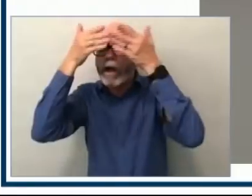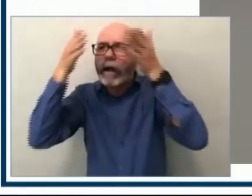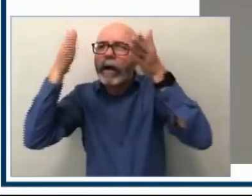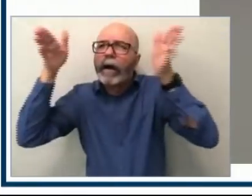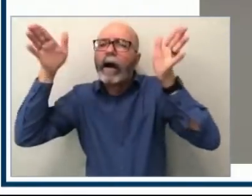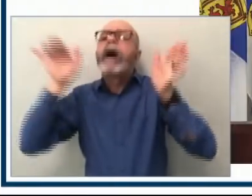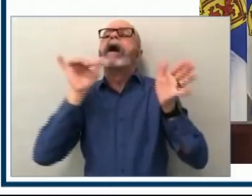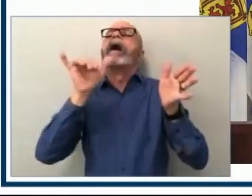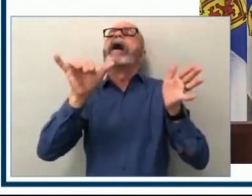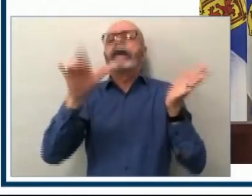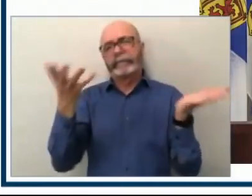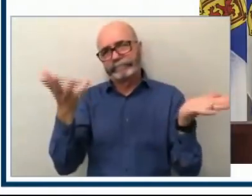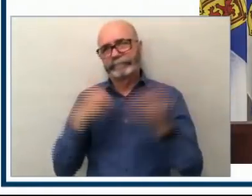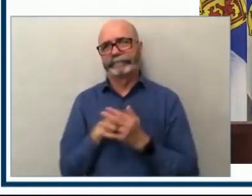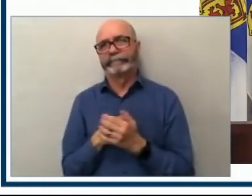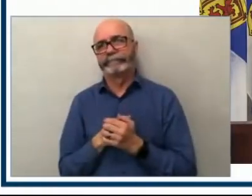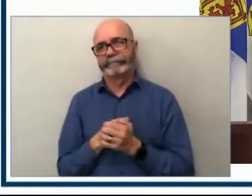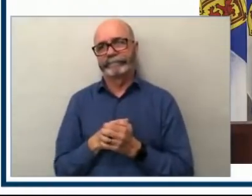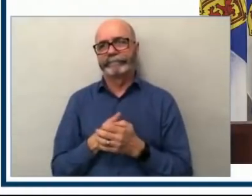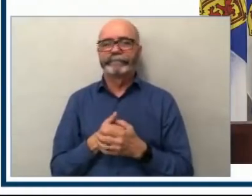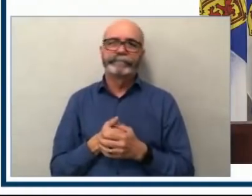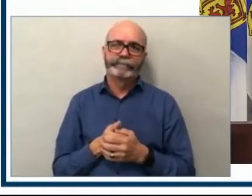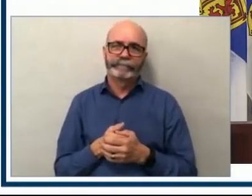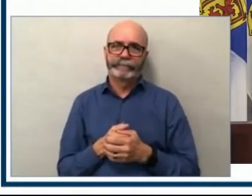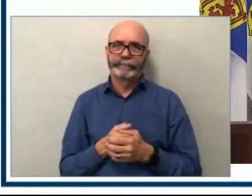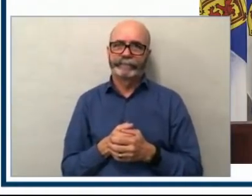Next question will go to Lindsay Armstrong with All Nova Scotia.